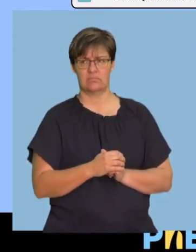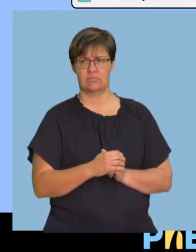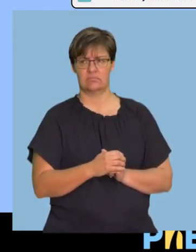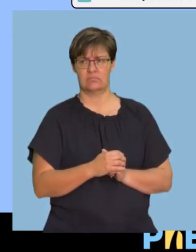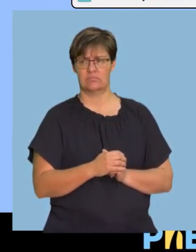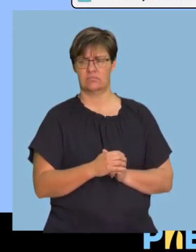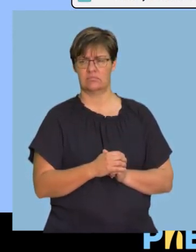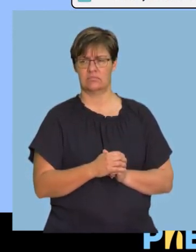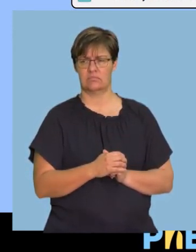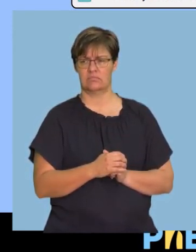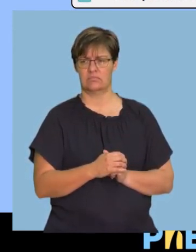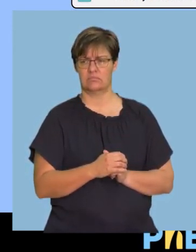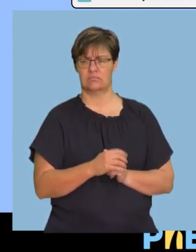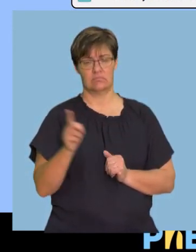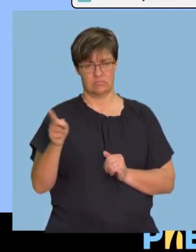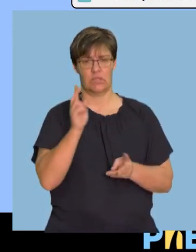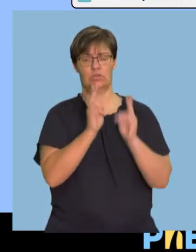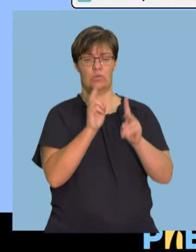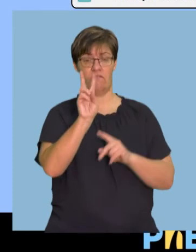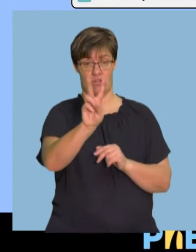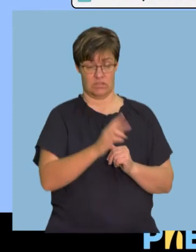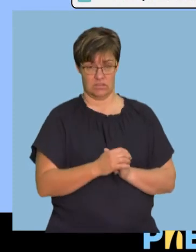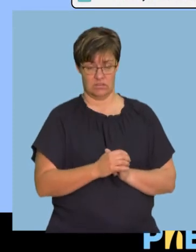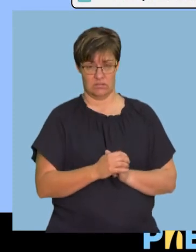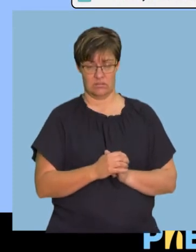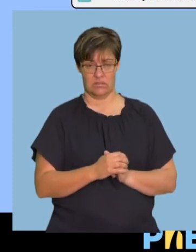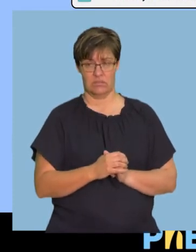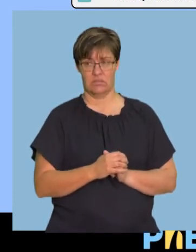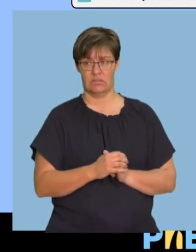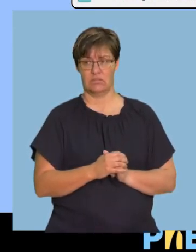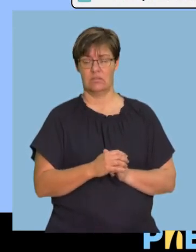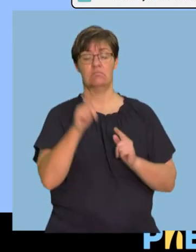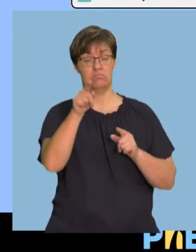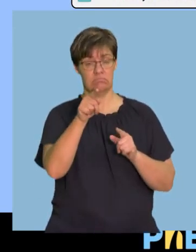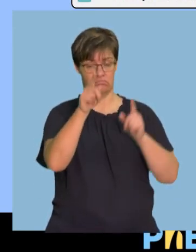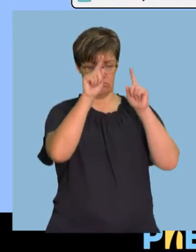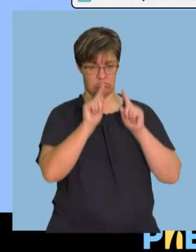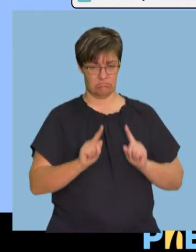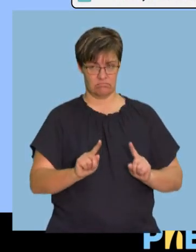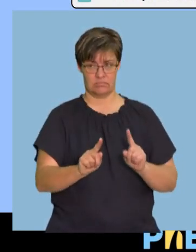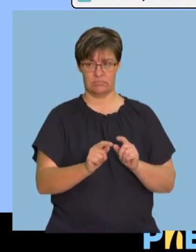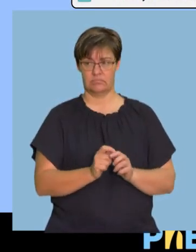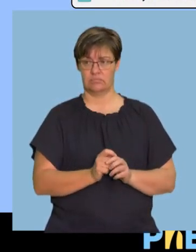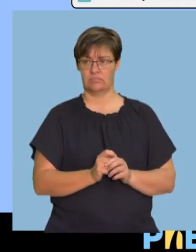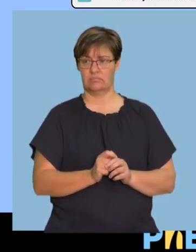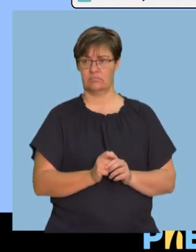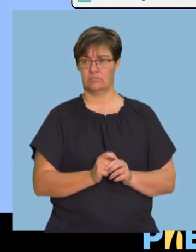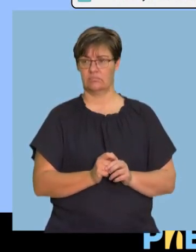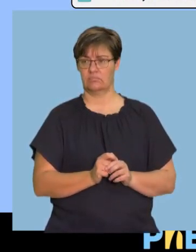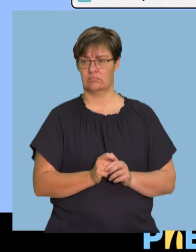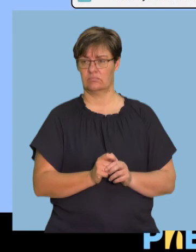battery, there it is we've got 12 volts, okay? That's the reading. So if we connect again the